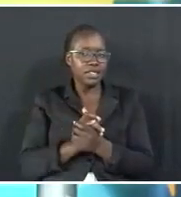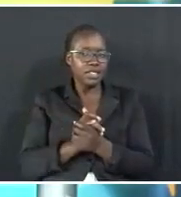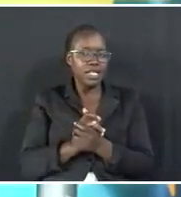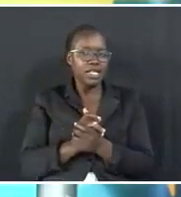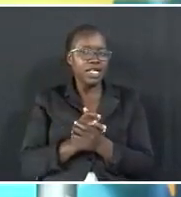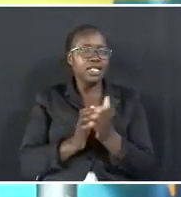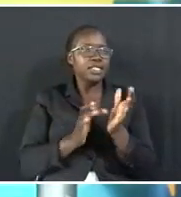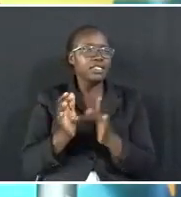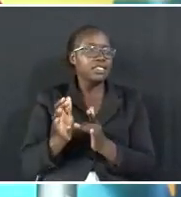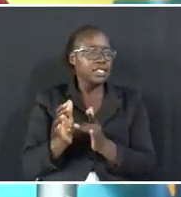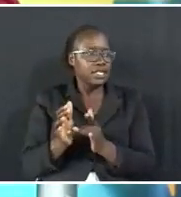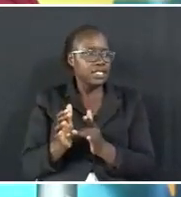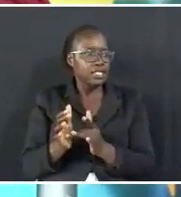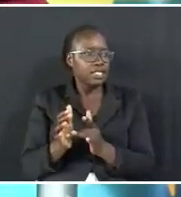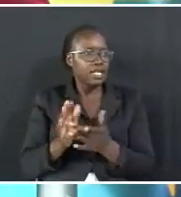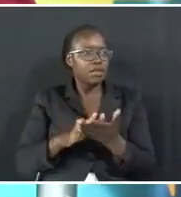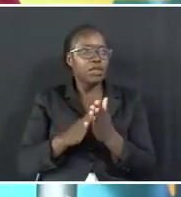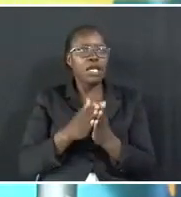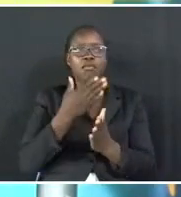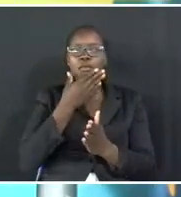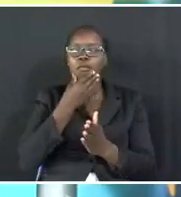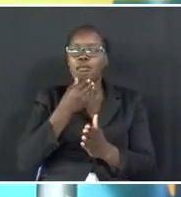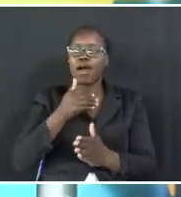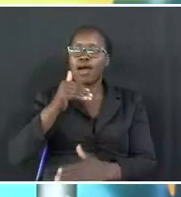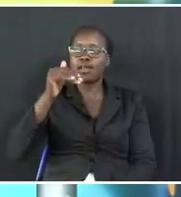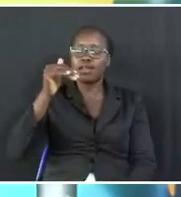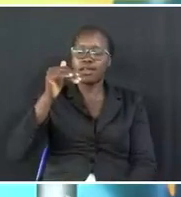Jesus became a man.